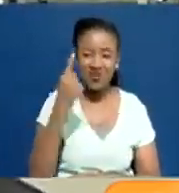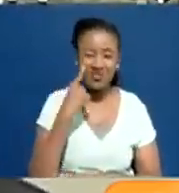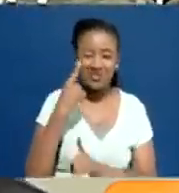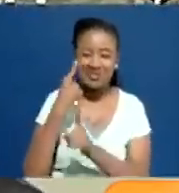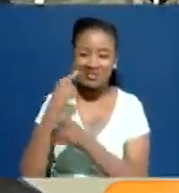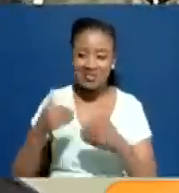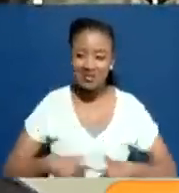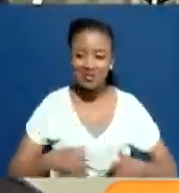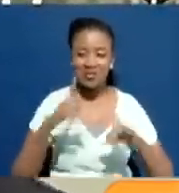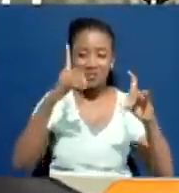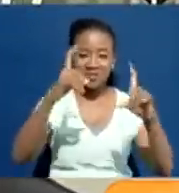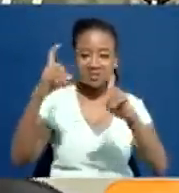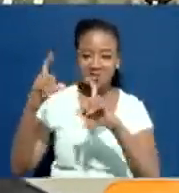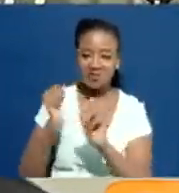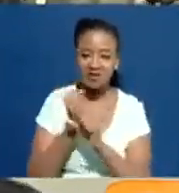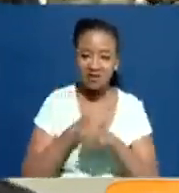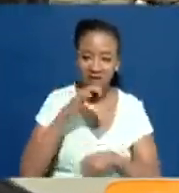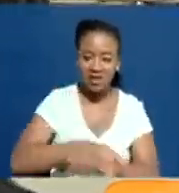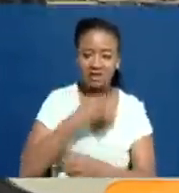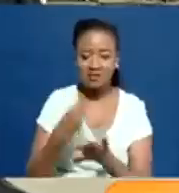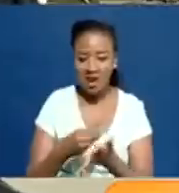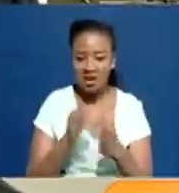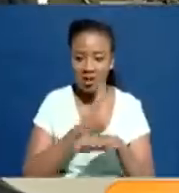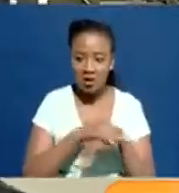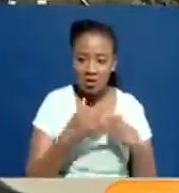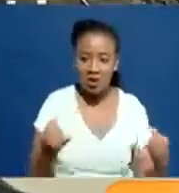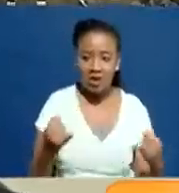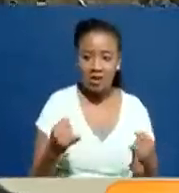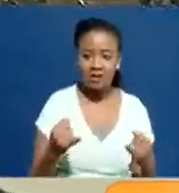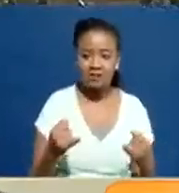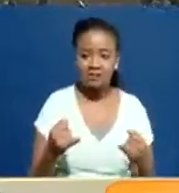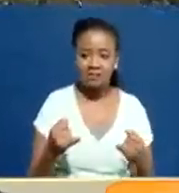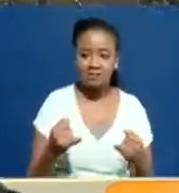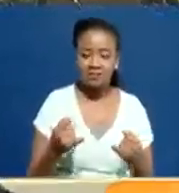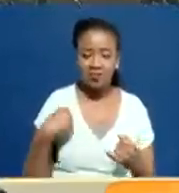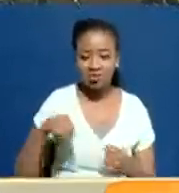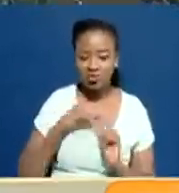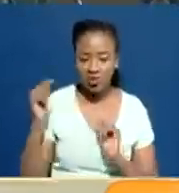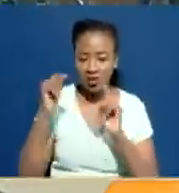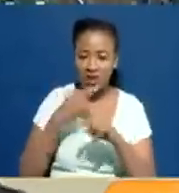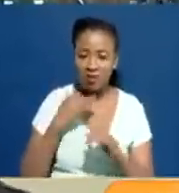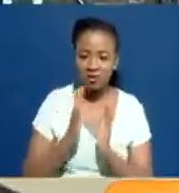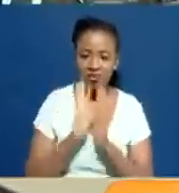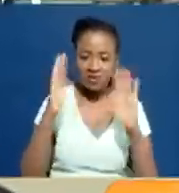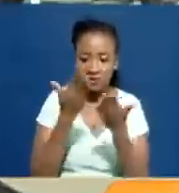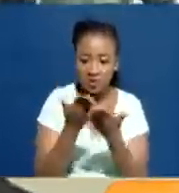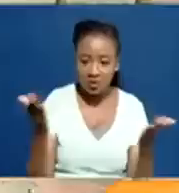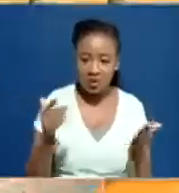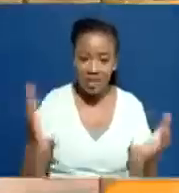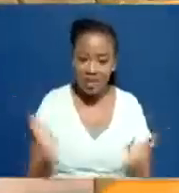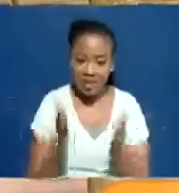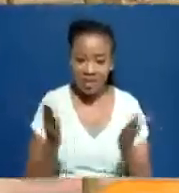picha, creating content, making some money on Instagram. So tumekuja hapa to celebrate na ku encourage that this is something that they can